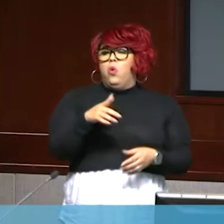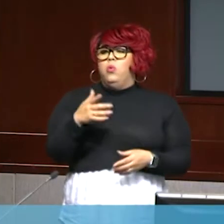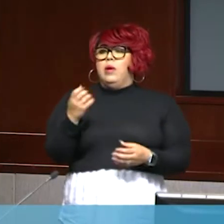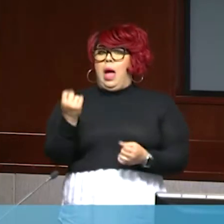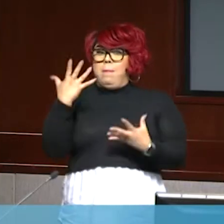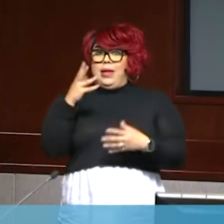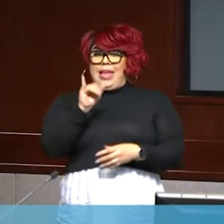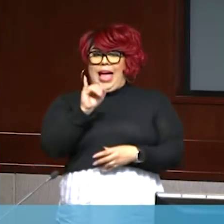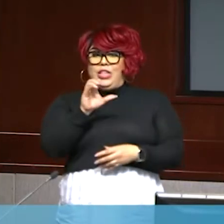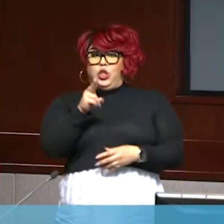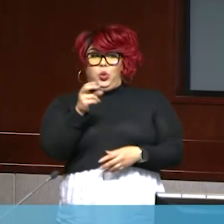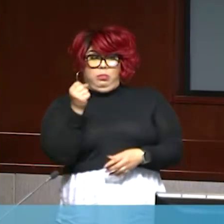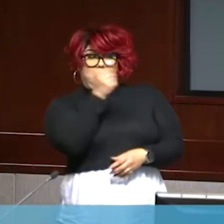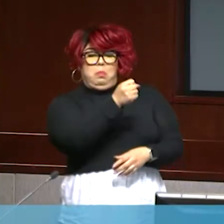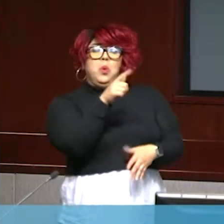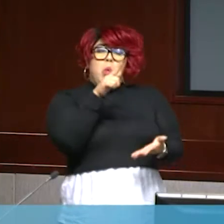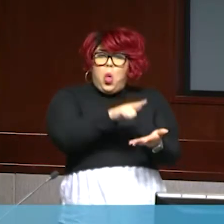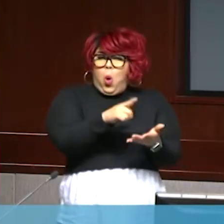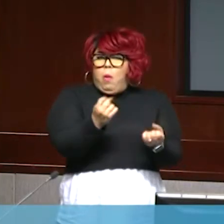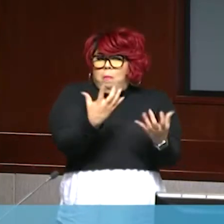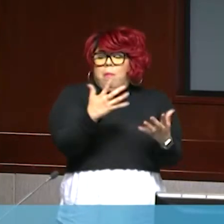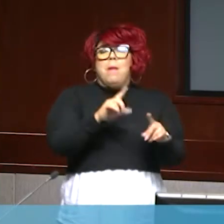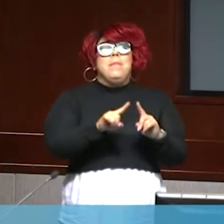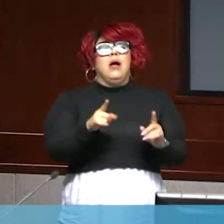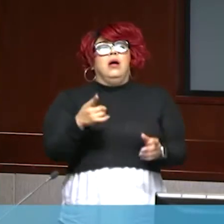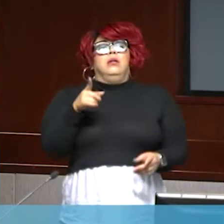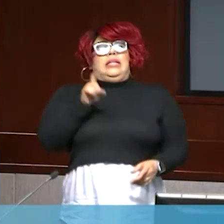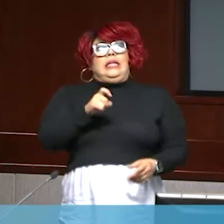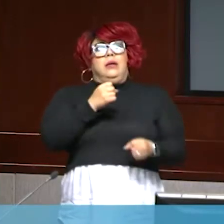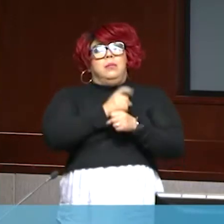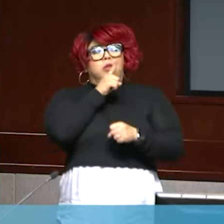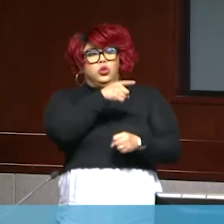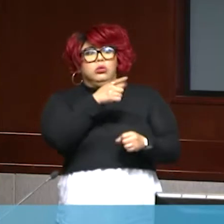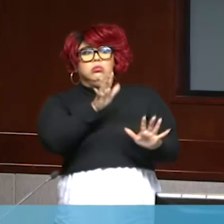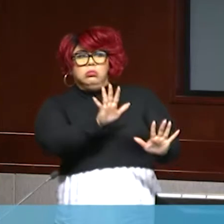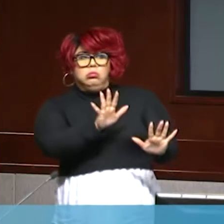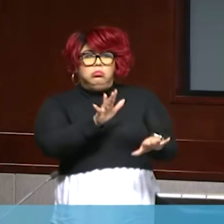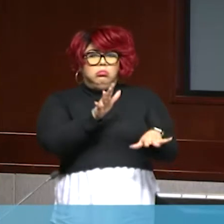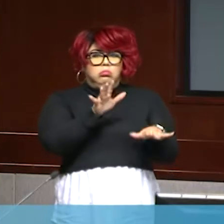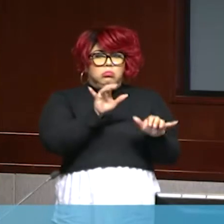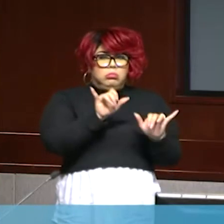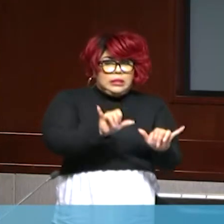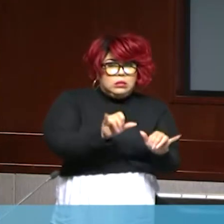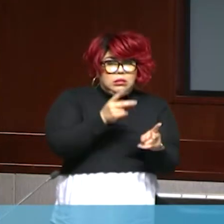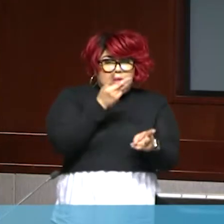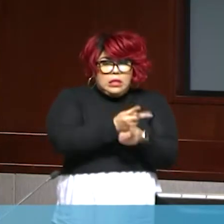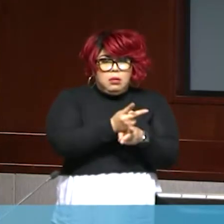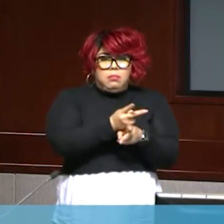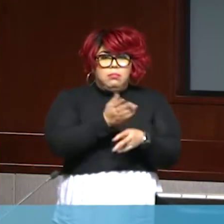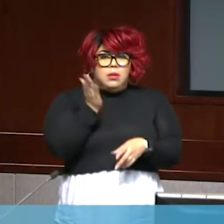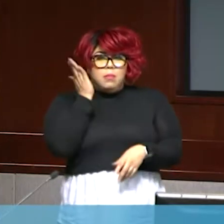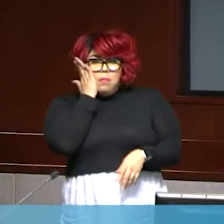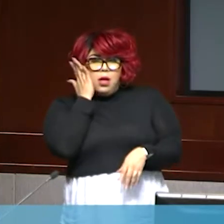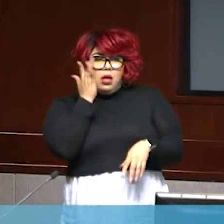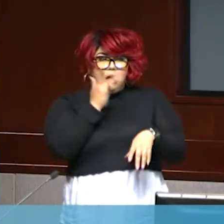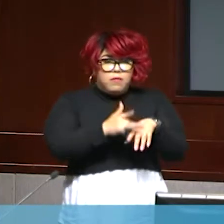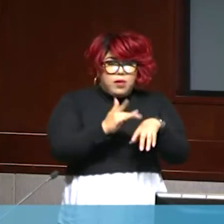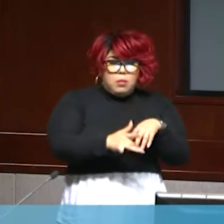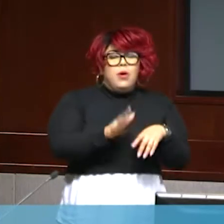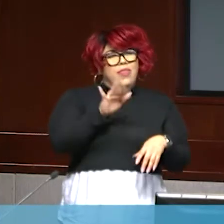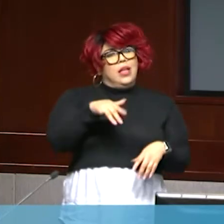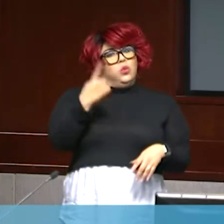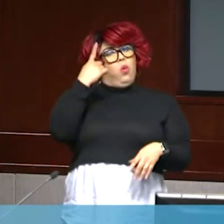we need to make sure we have that capacity. So that is a metric that we monitor. It's one that the state monitors. It's on one of